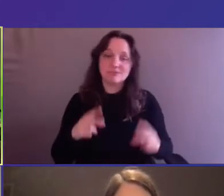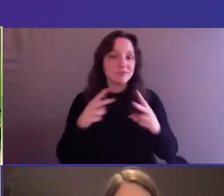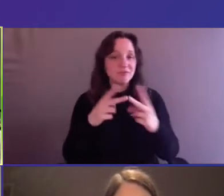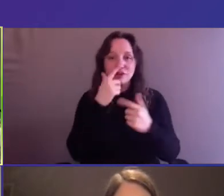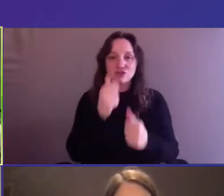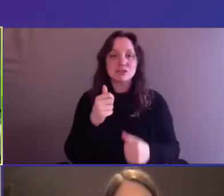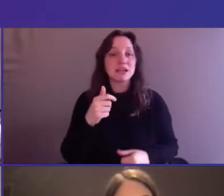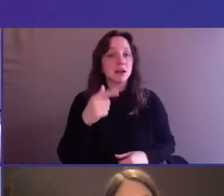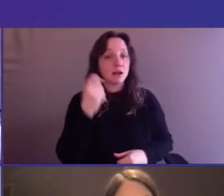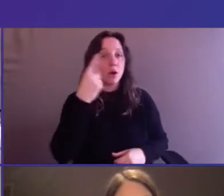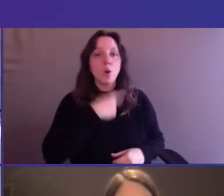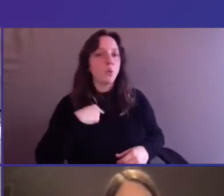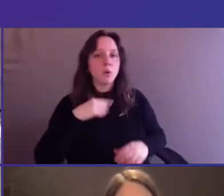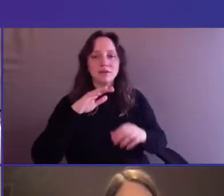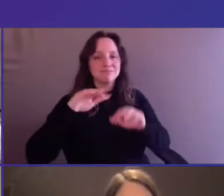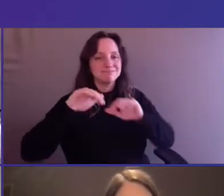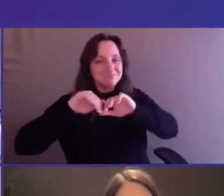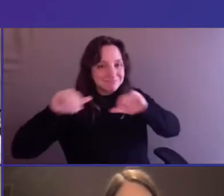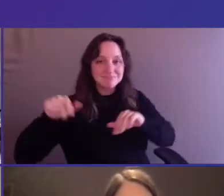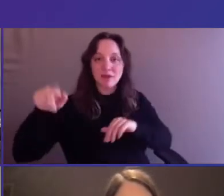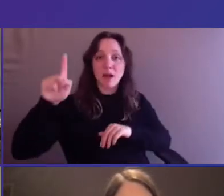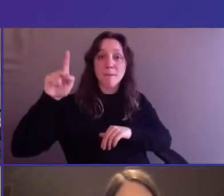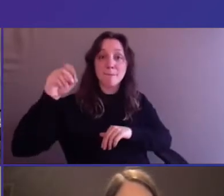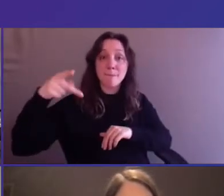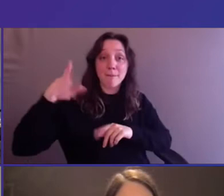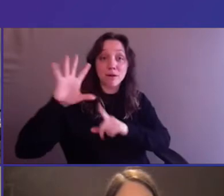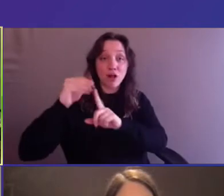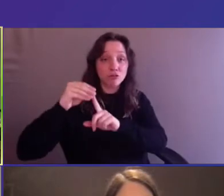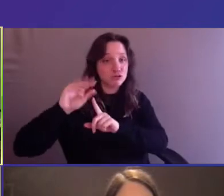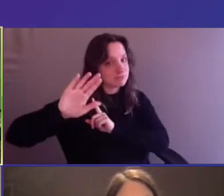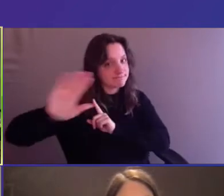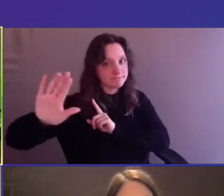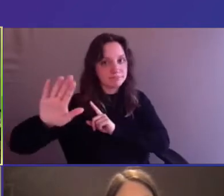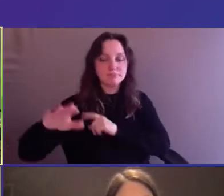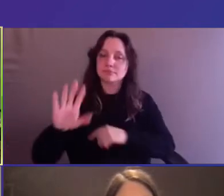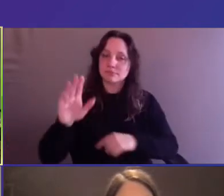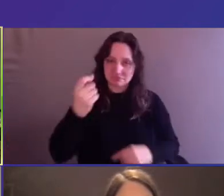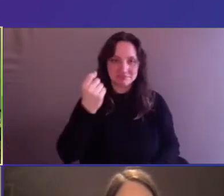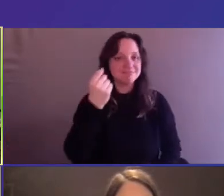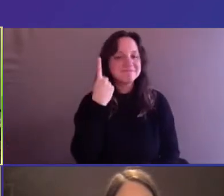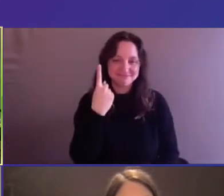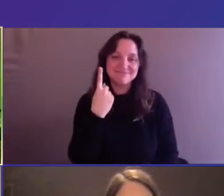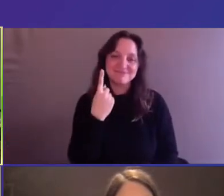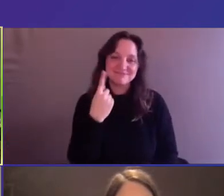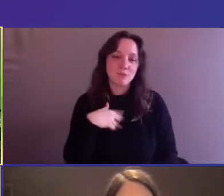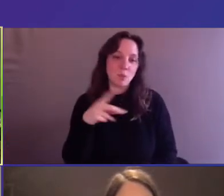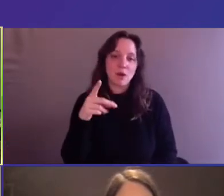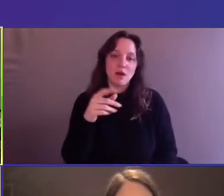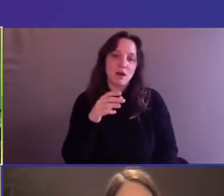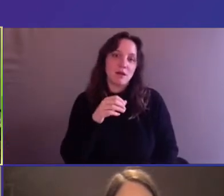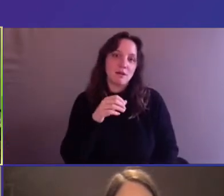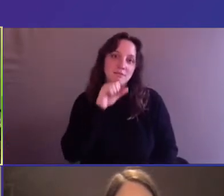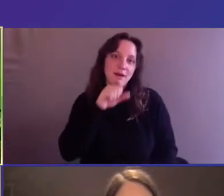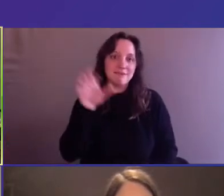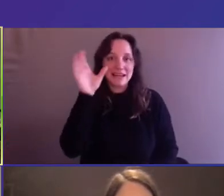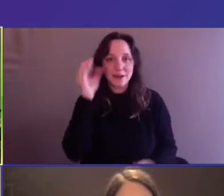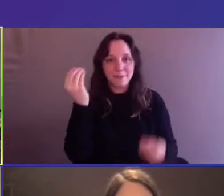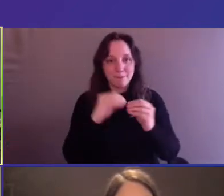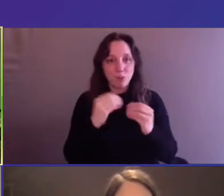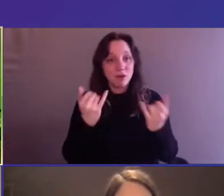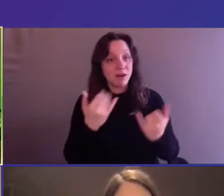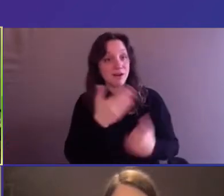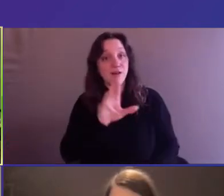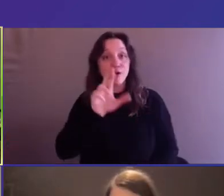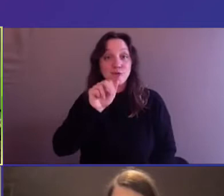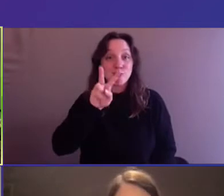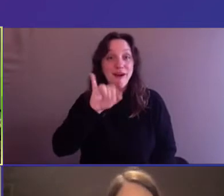pop culture. That's different. That's right. Yep. Understood. No, I'd love to hear more of those stories. Ravi, do you want to